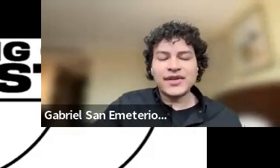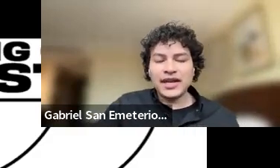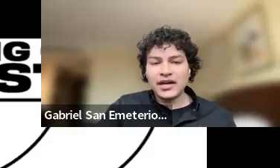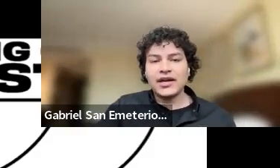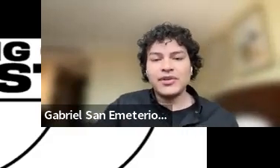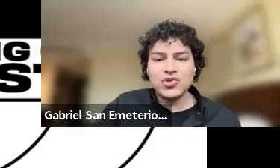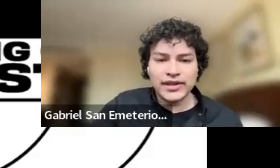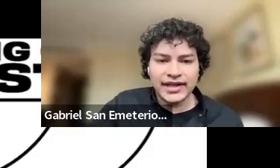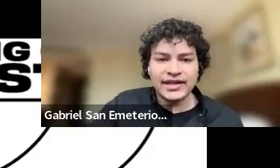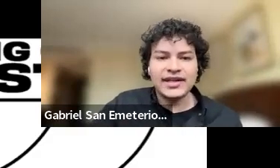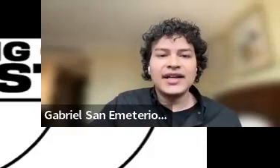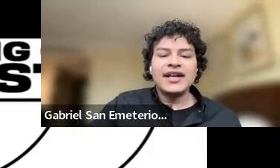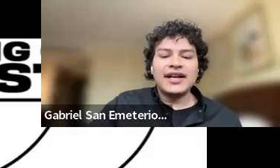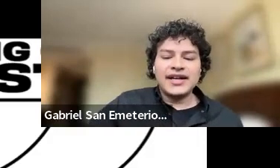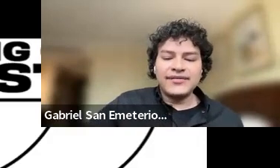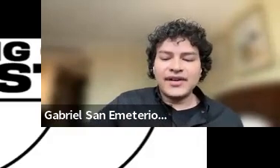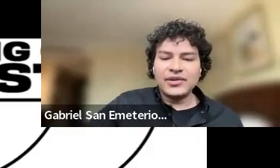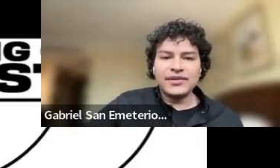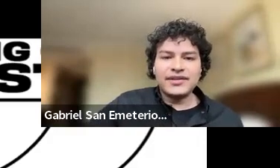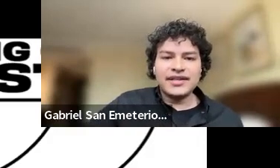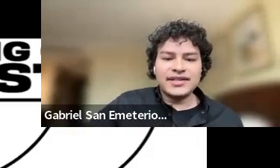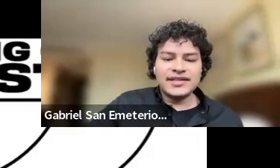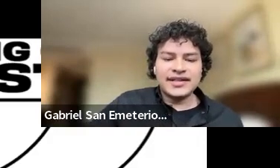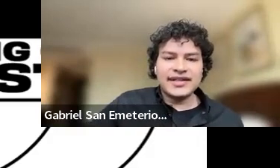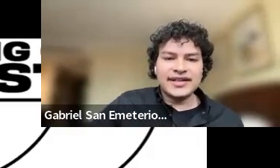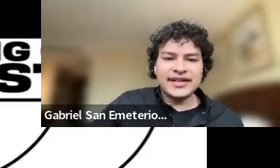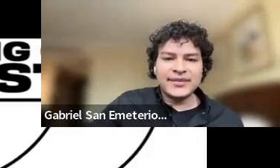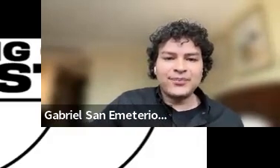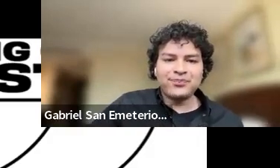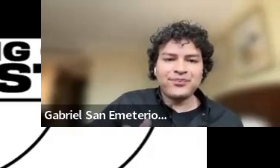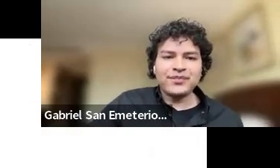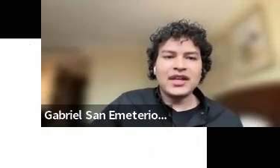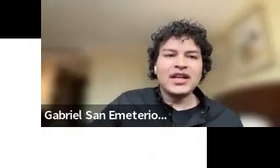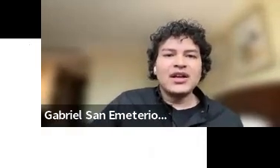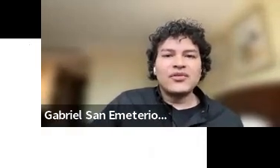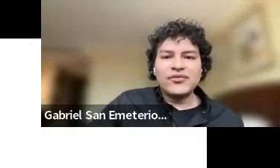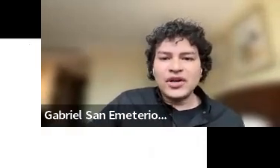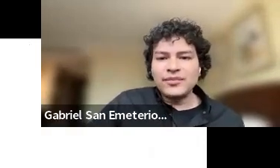other types of care and mutual aid. I found this from